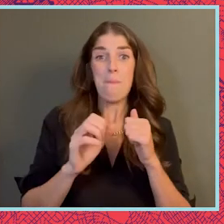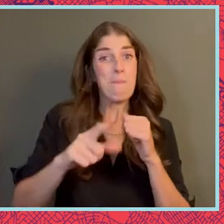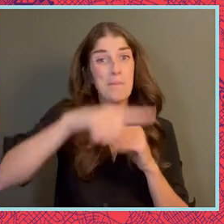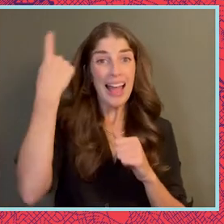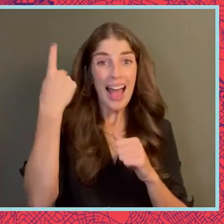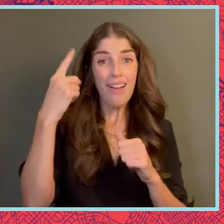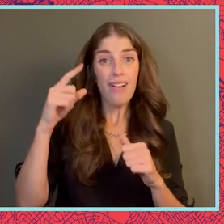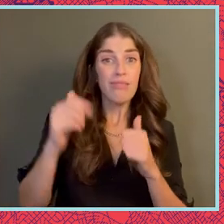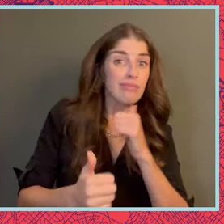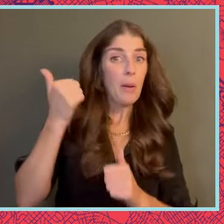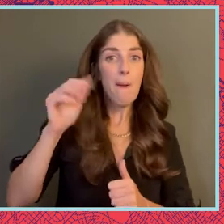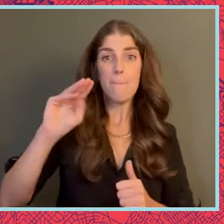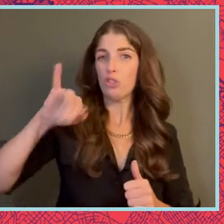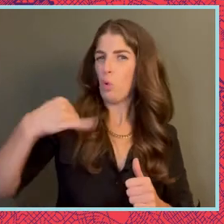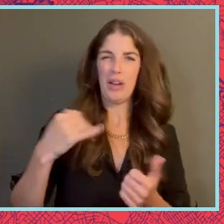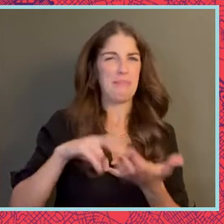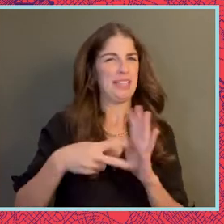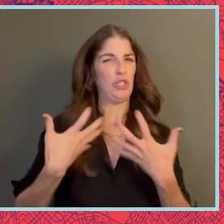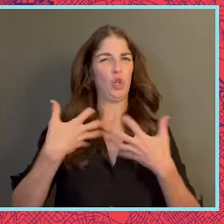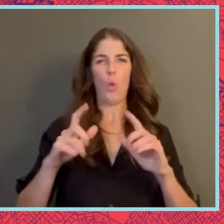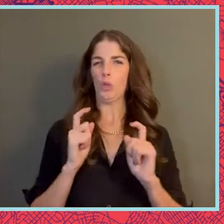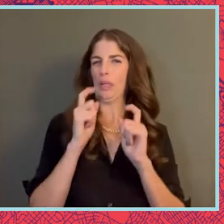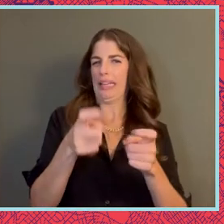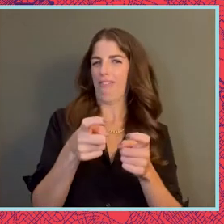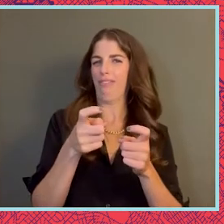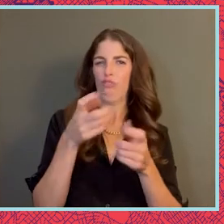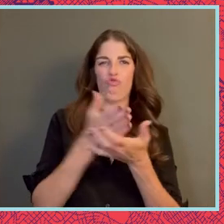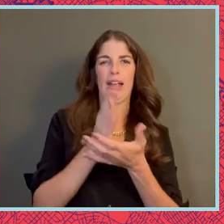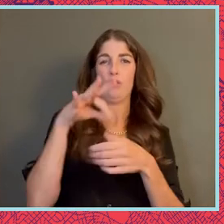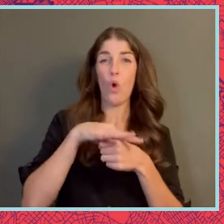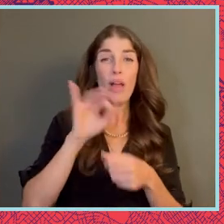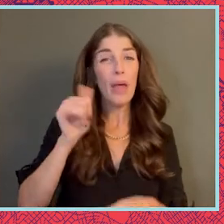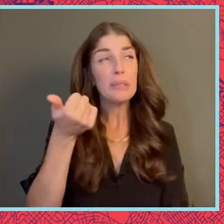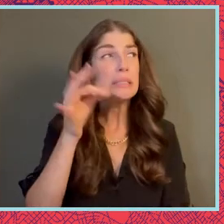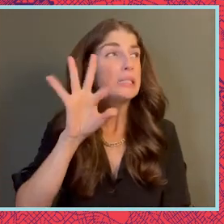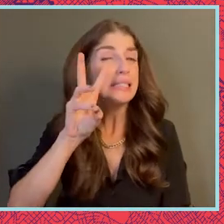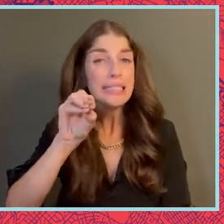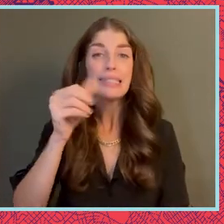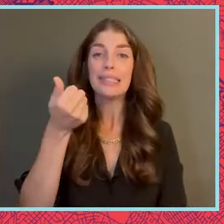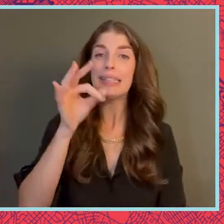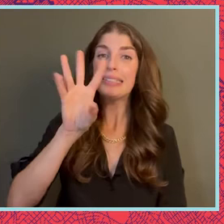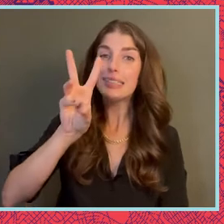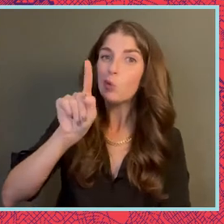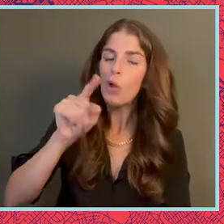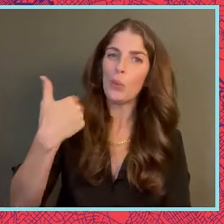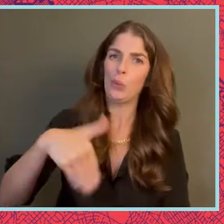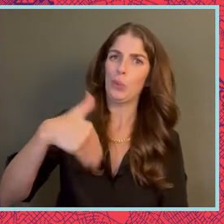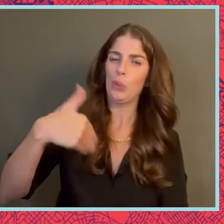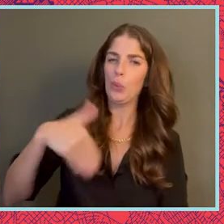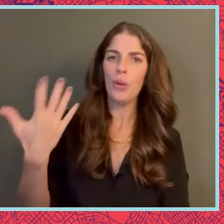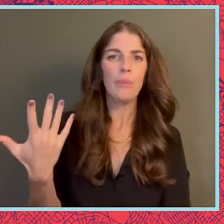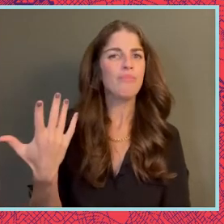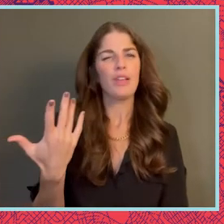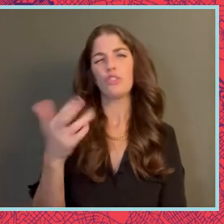want to be giving them the vote in the presidency? This is 1960, 1961, right? And so the politics of race